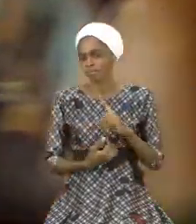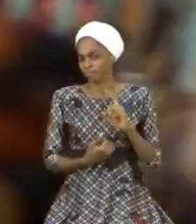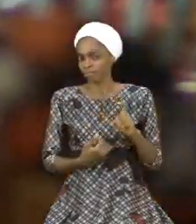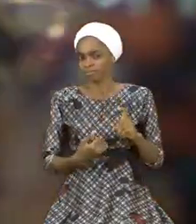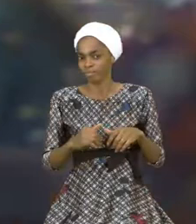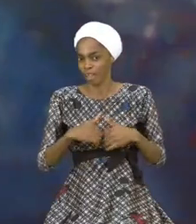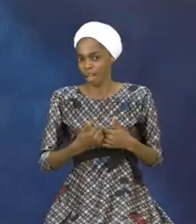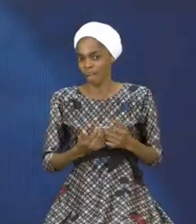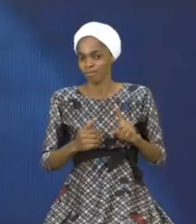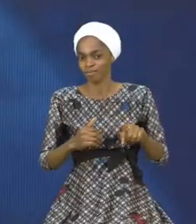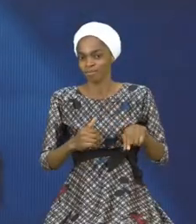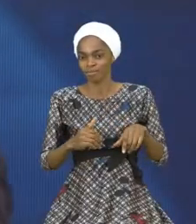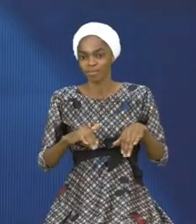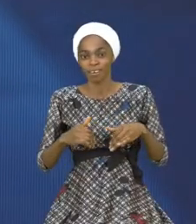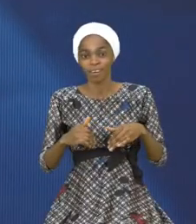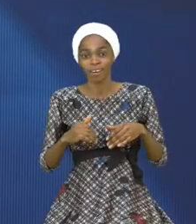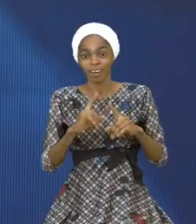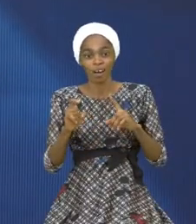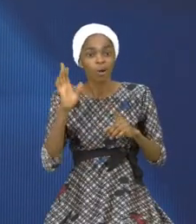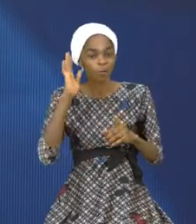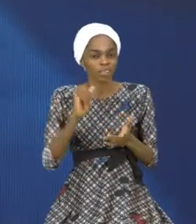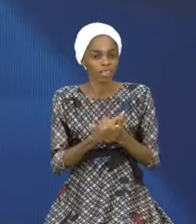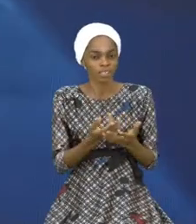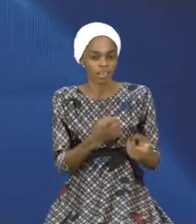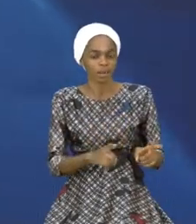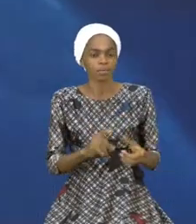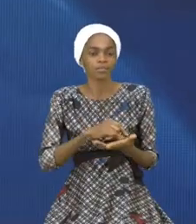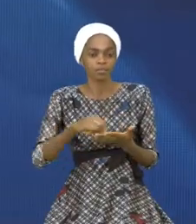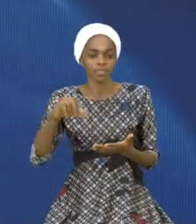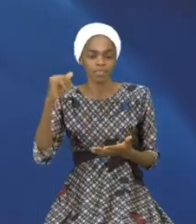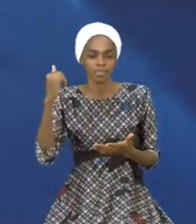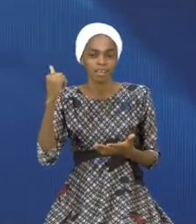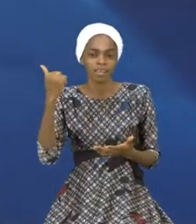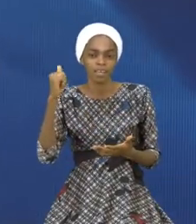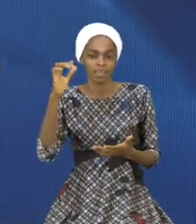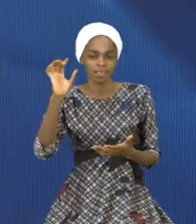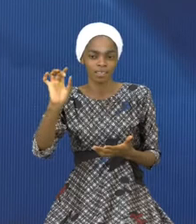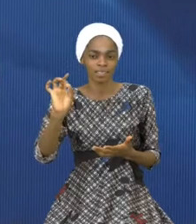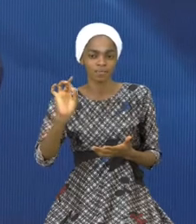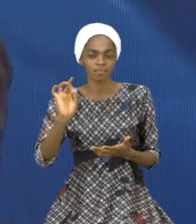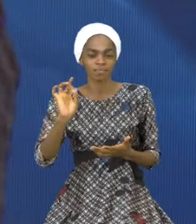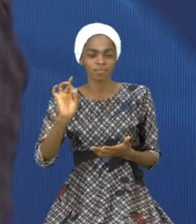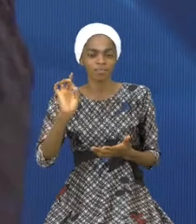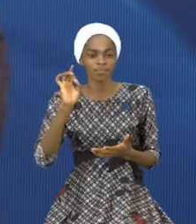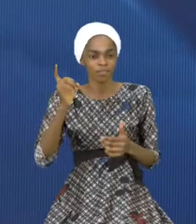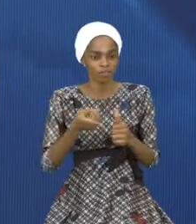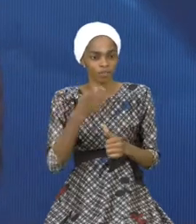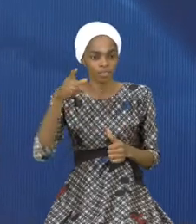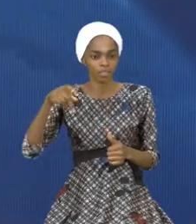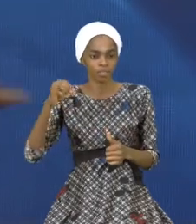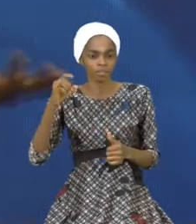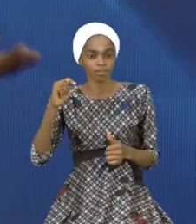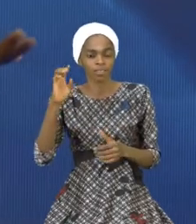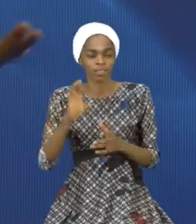How will that happen? Look at verse 18 in that chapter 1 of 1 Peter. In